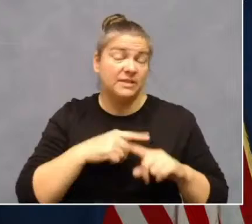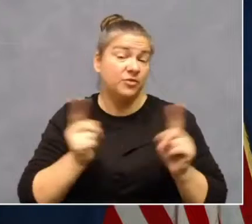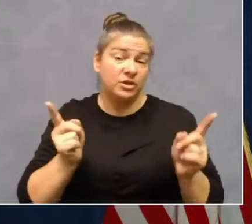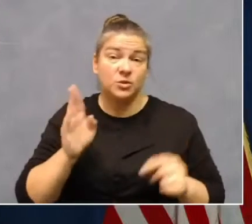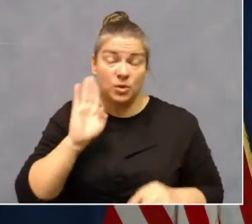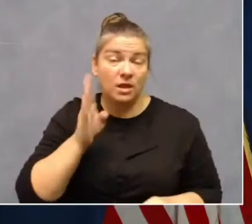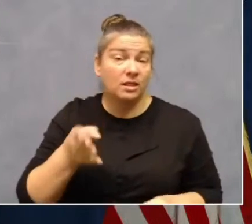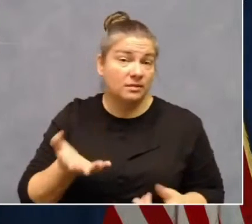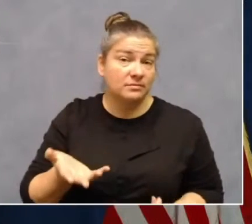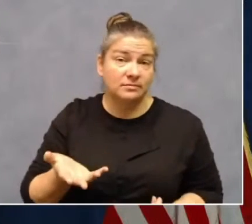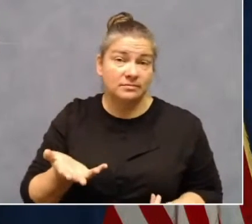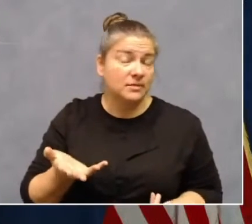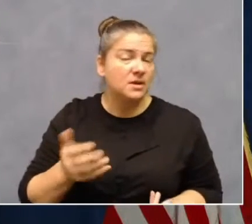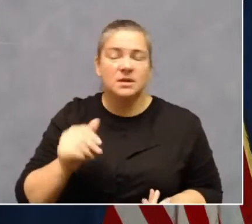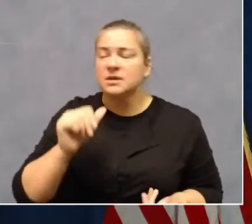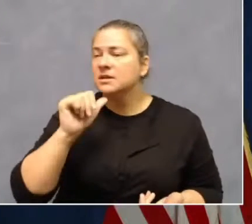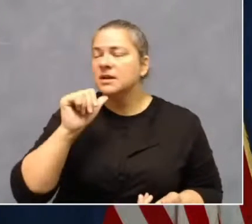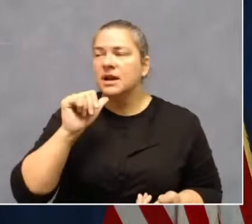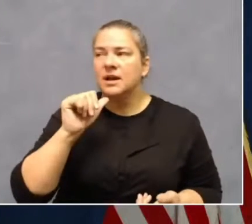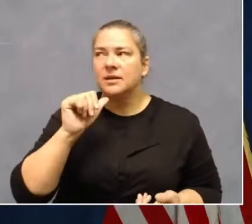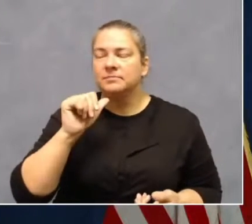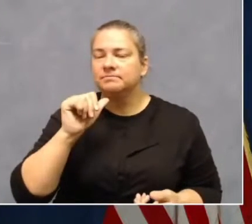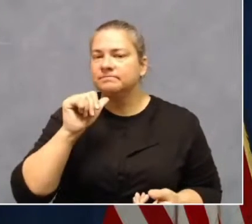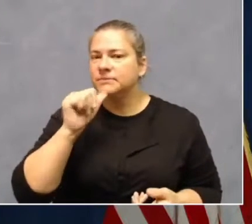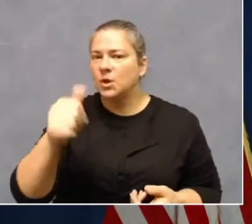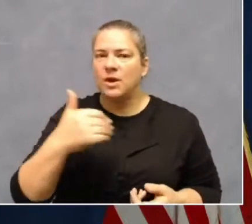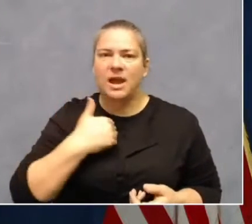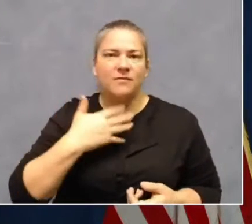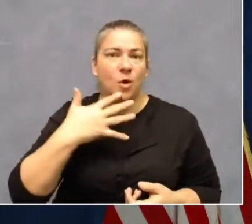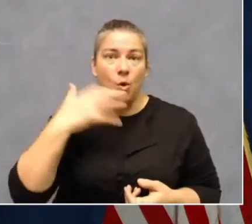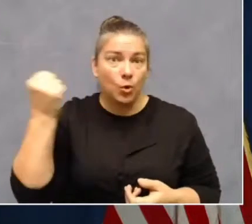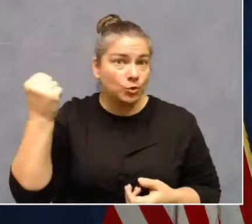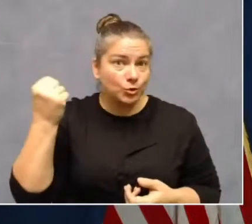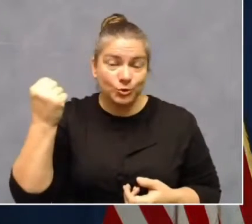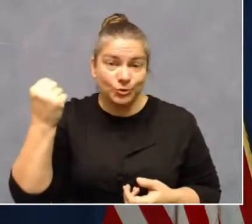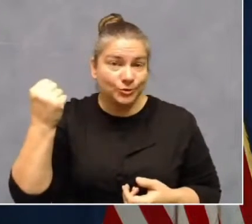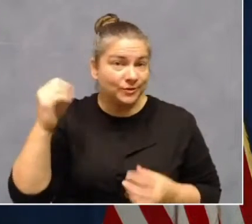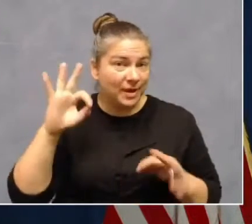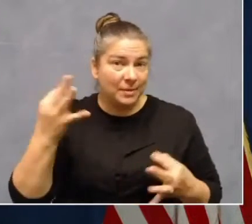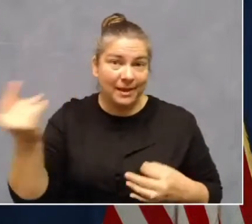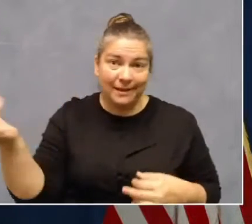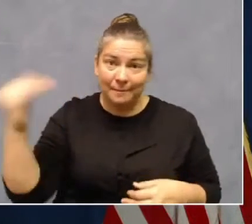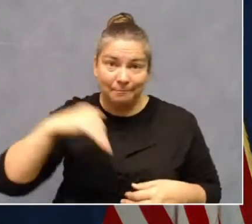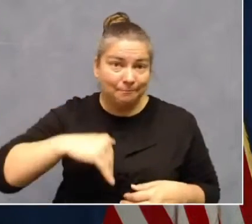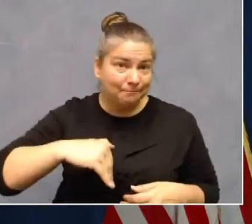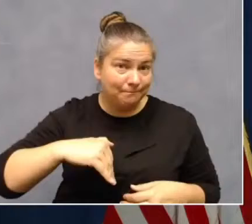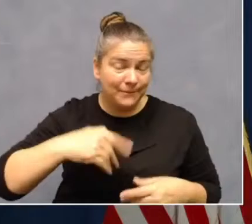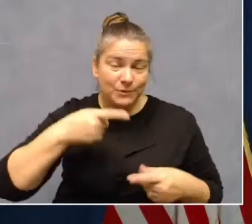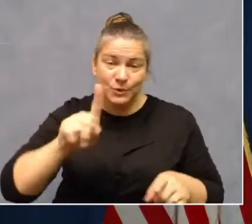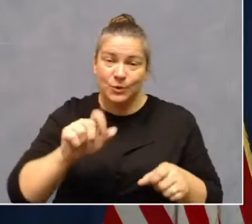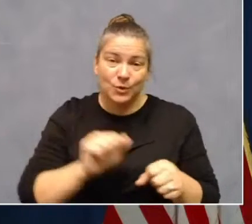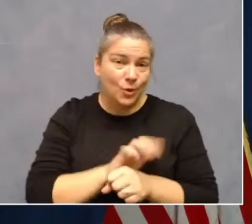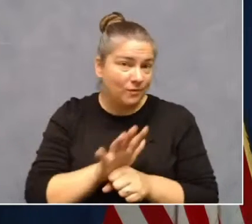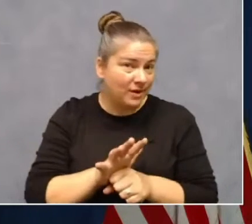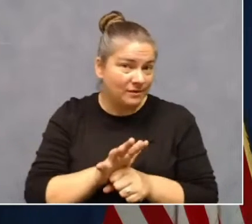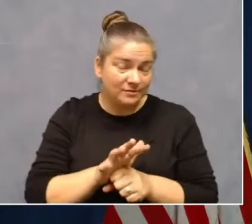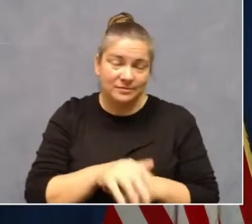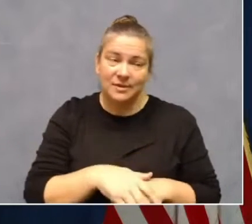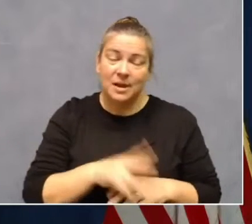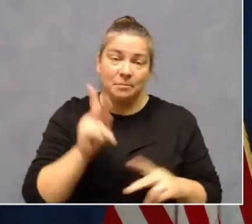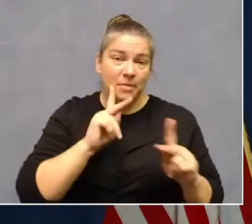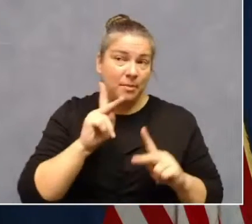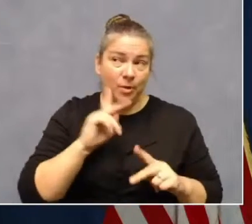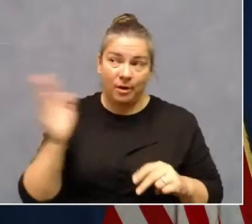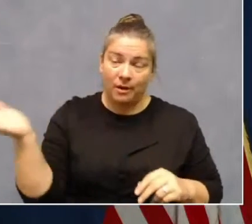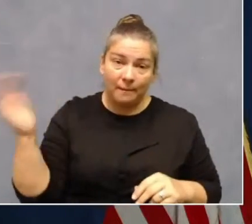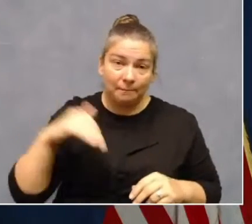should not be having elder relatives coming over at a time of COVID. You should not have people coming in from